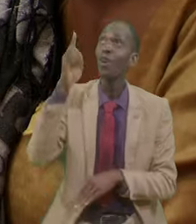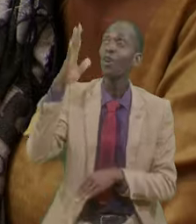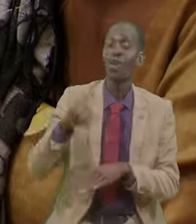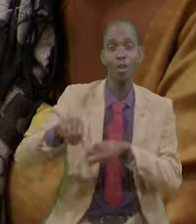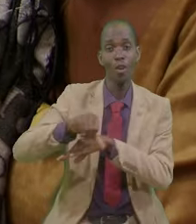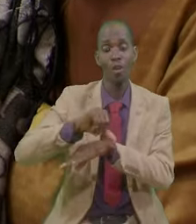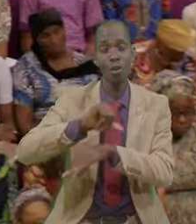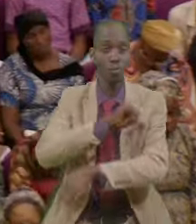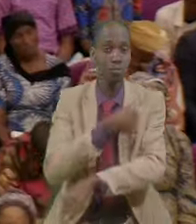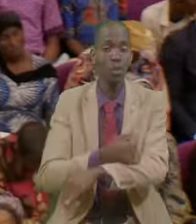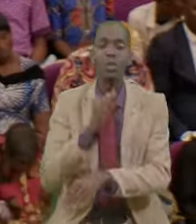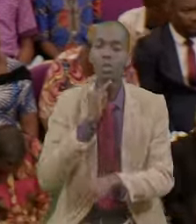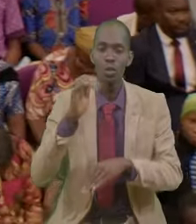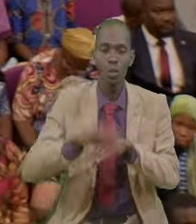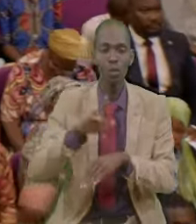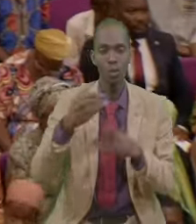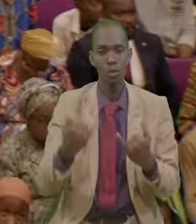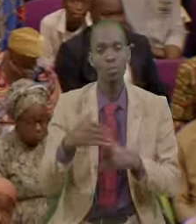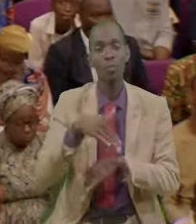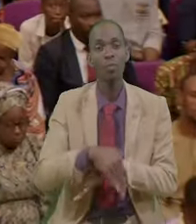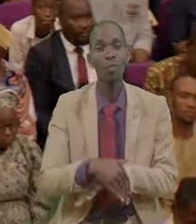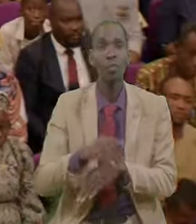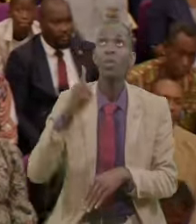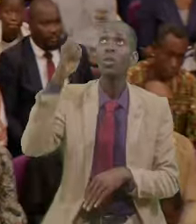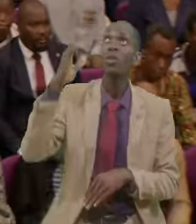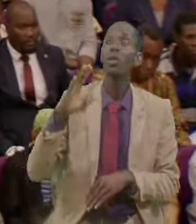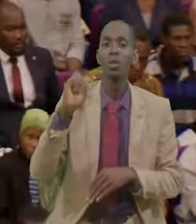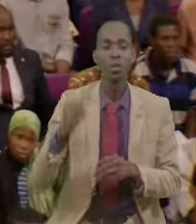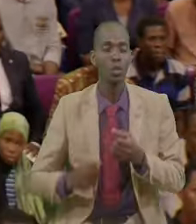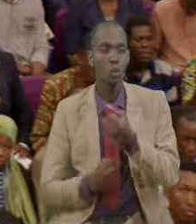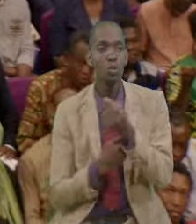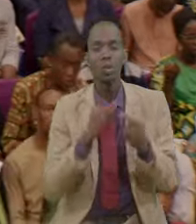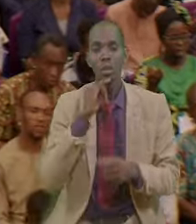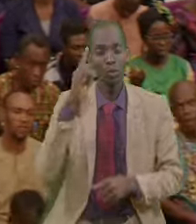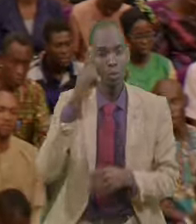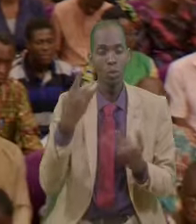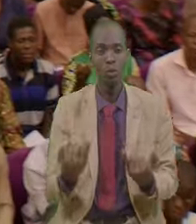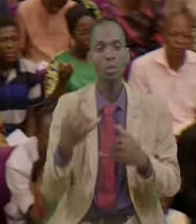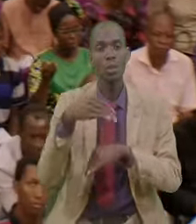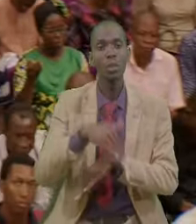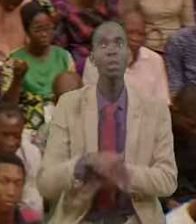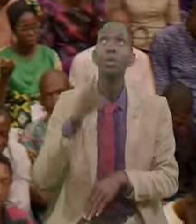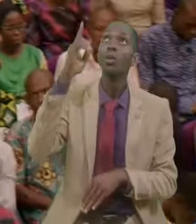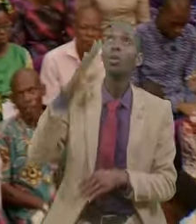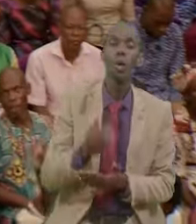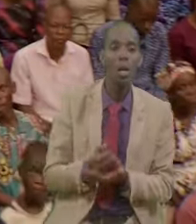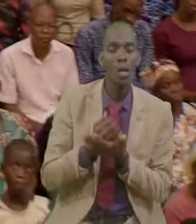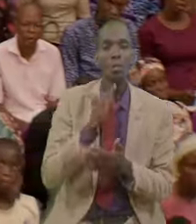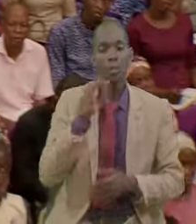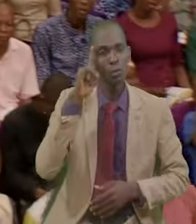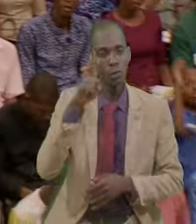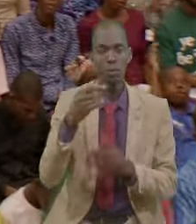authority is over you tonight. God's support is for you tonight. God's help is for you